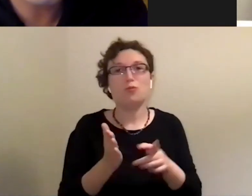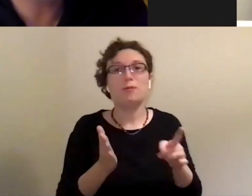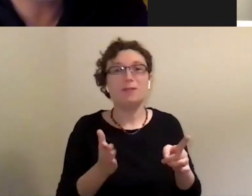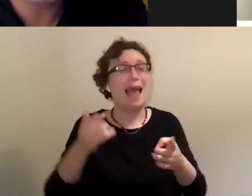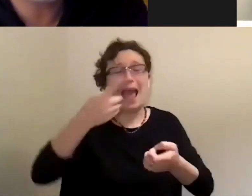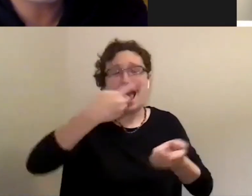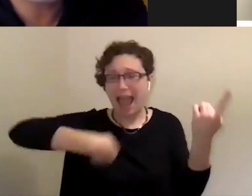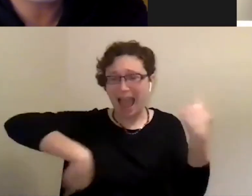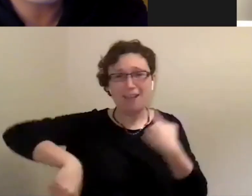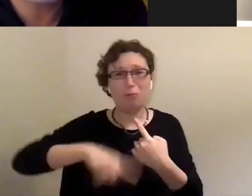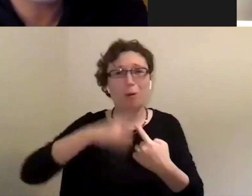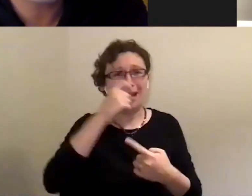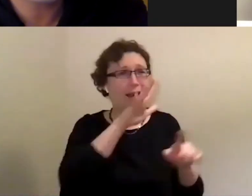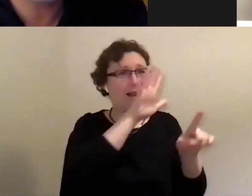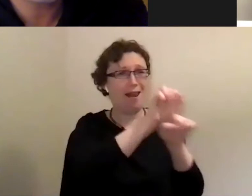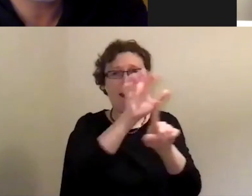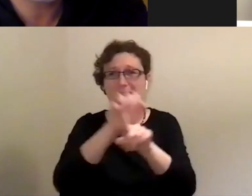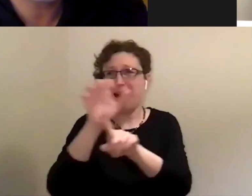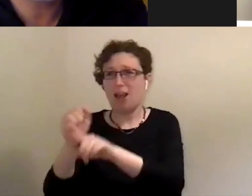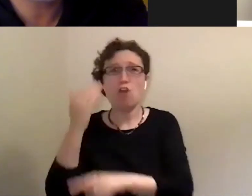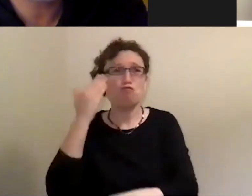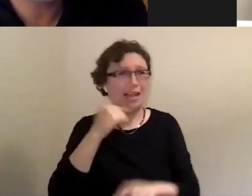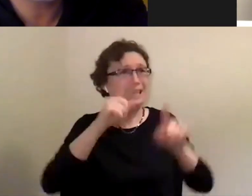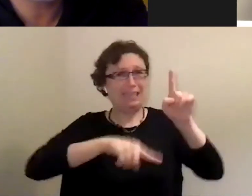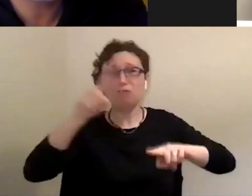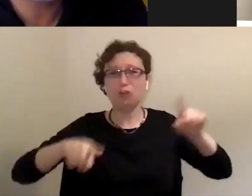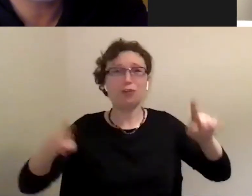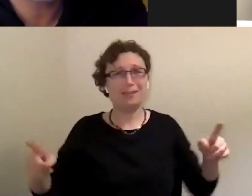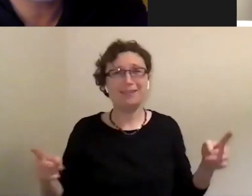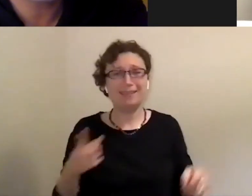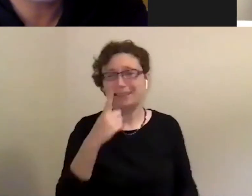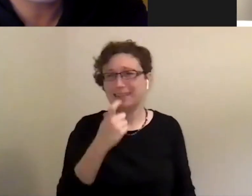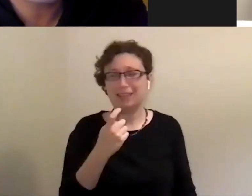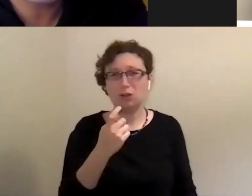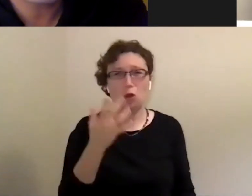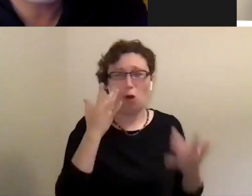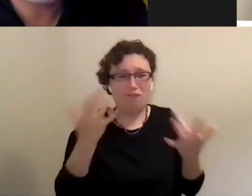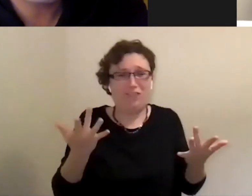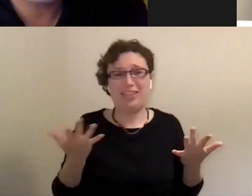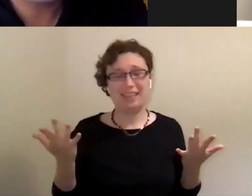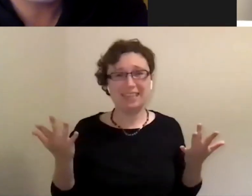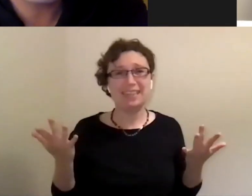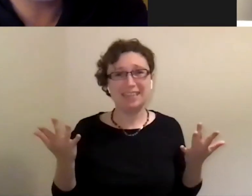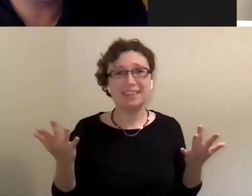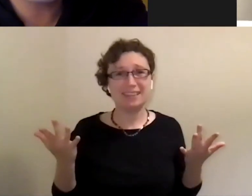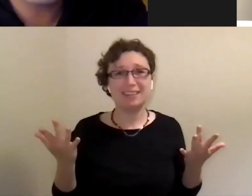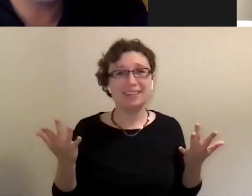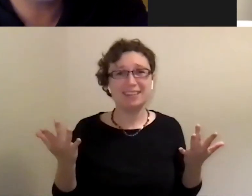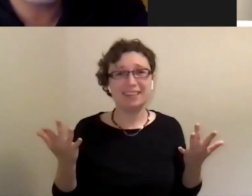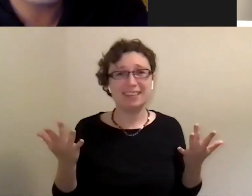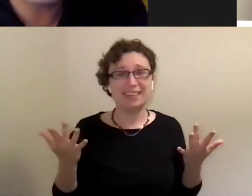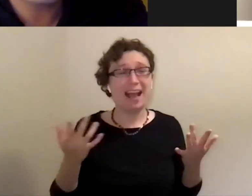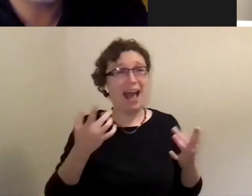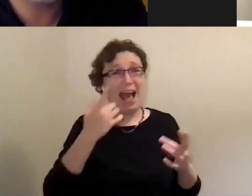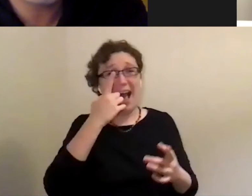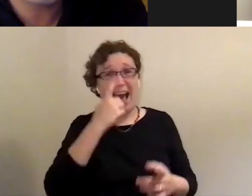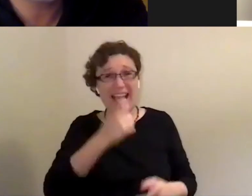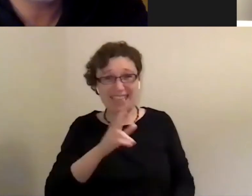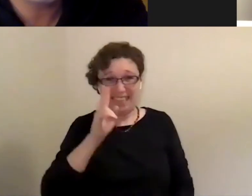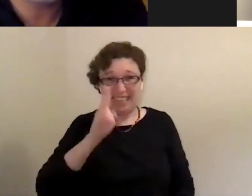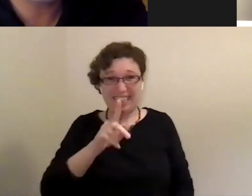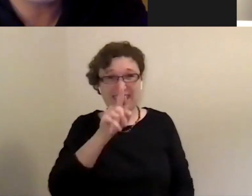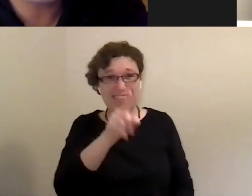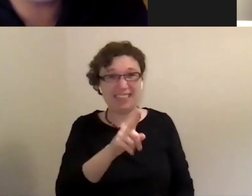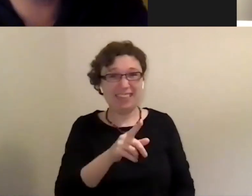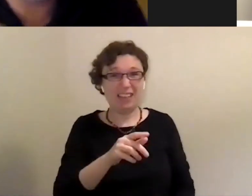one is offended that you see me as a different color. I see that your top is